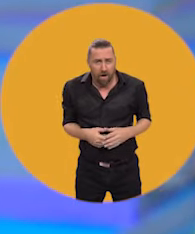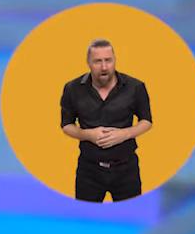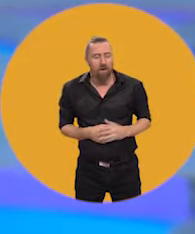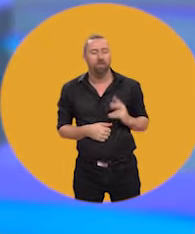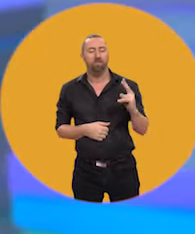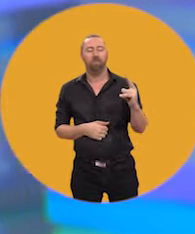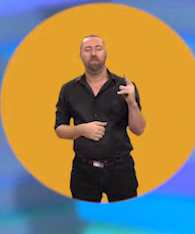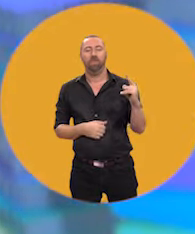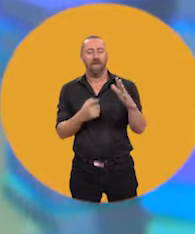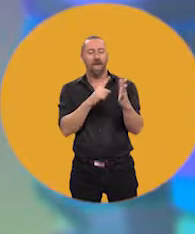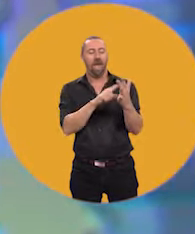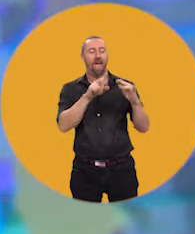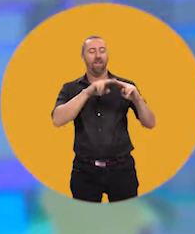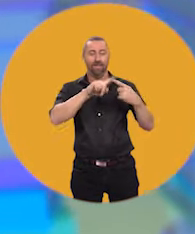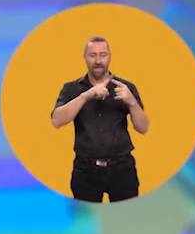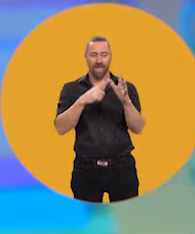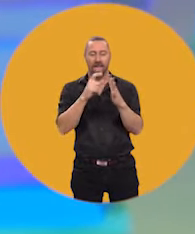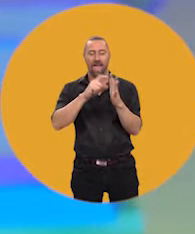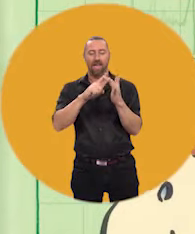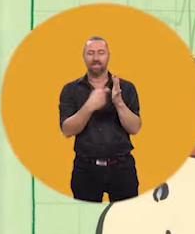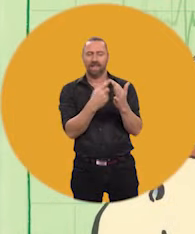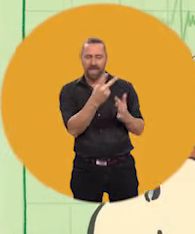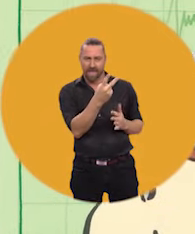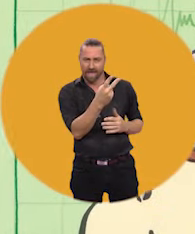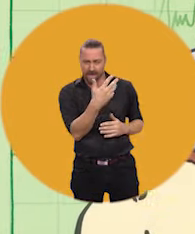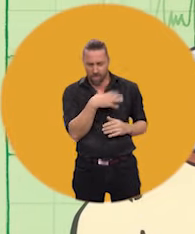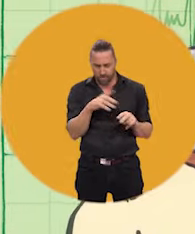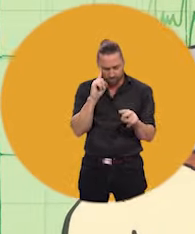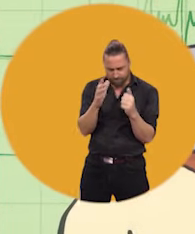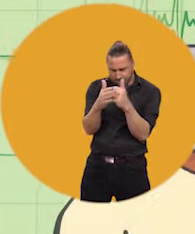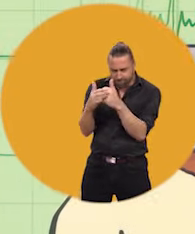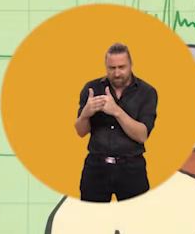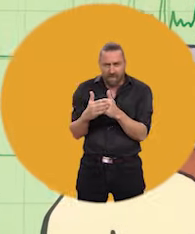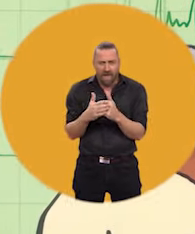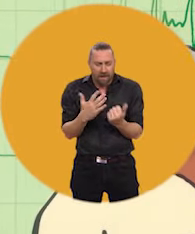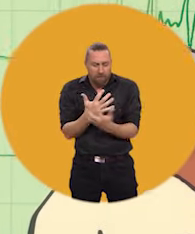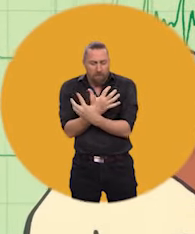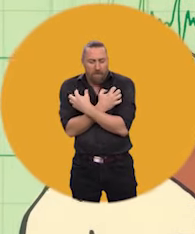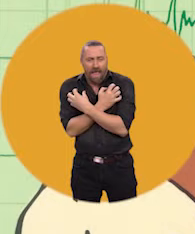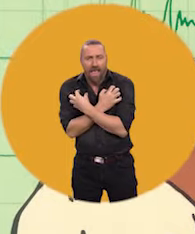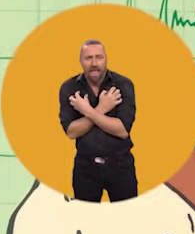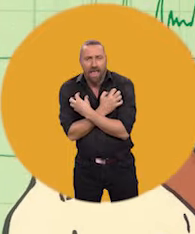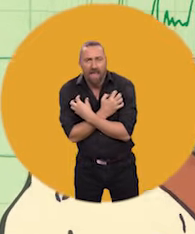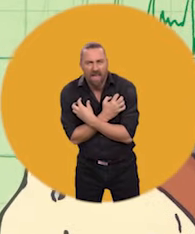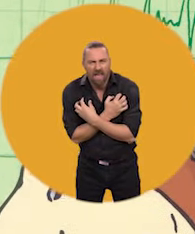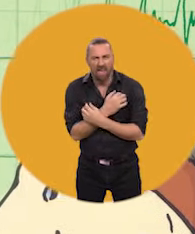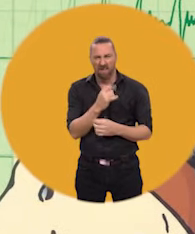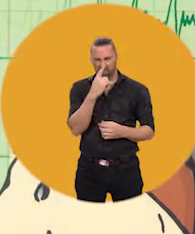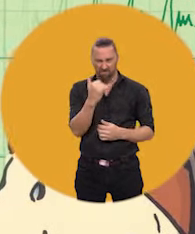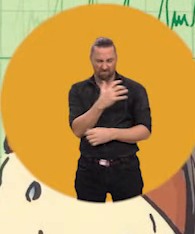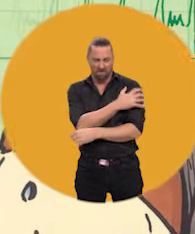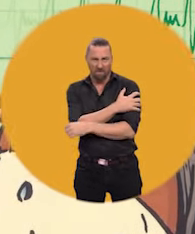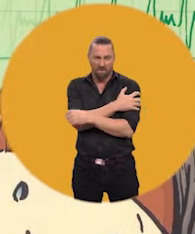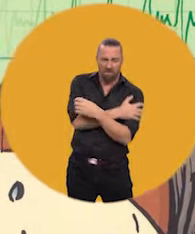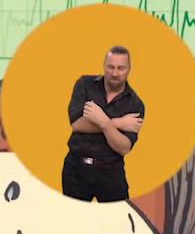Young engineers, close chums Alfie and Adair, had healing ideas and were mending a bear. It had fallen